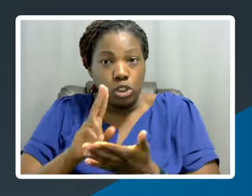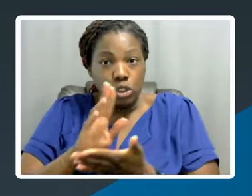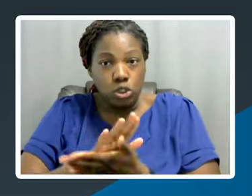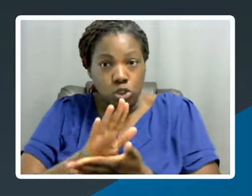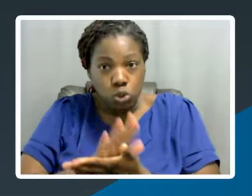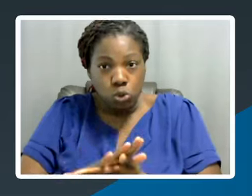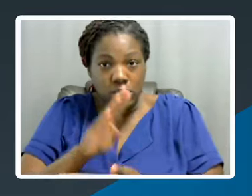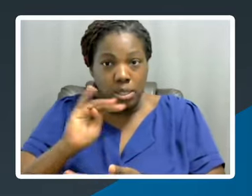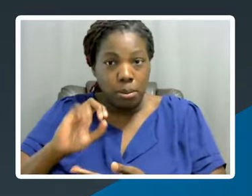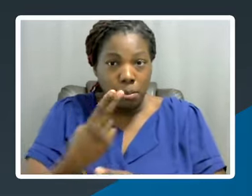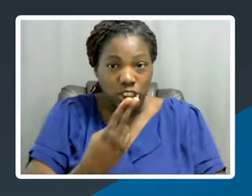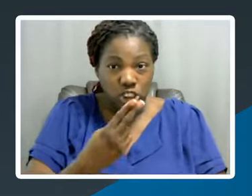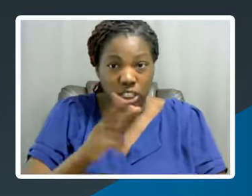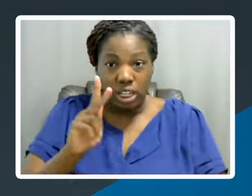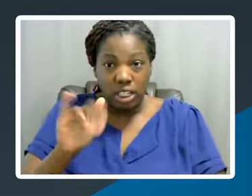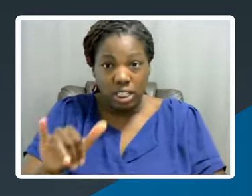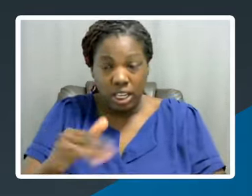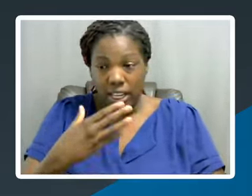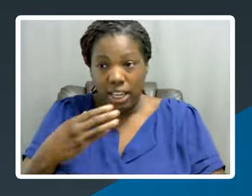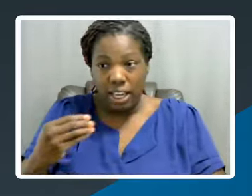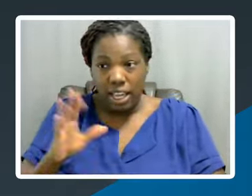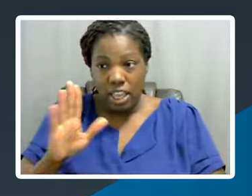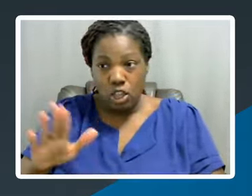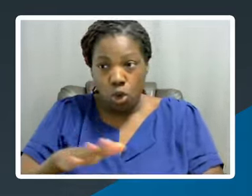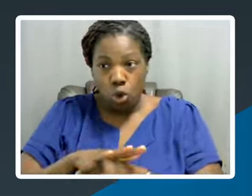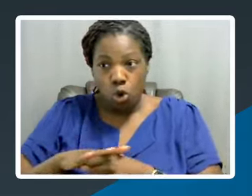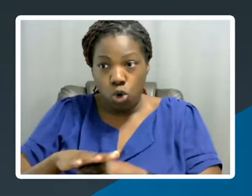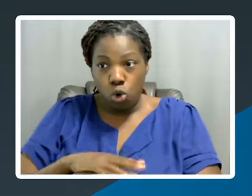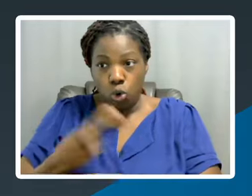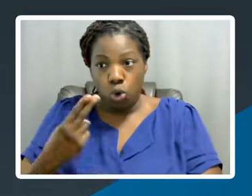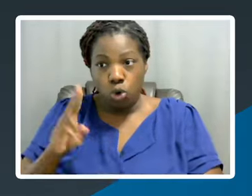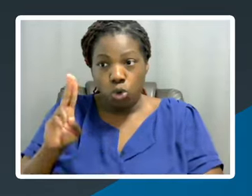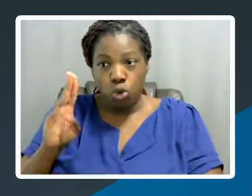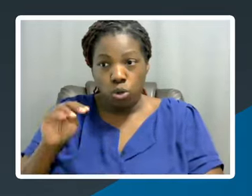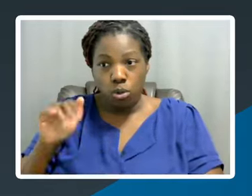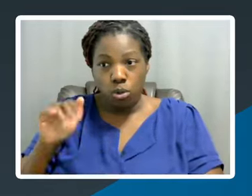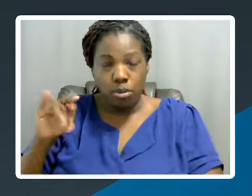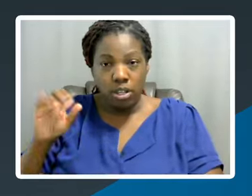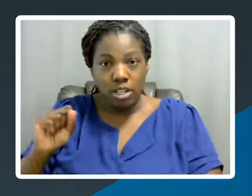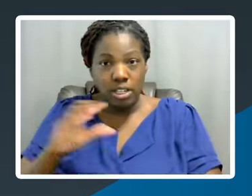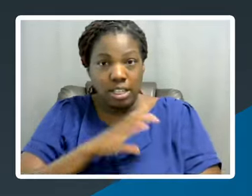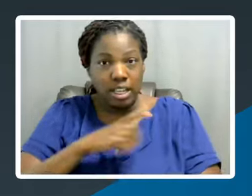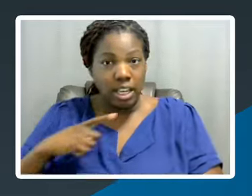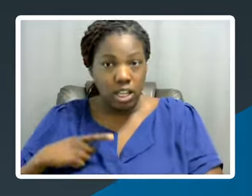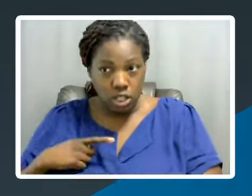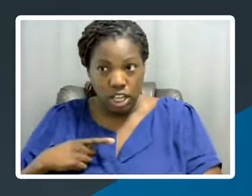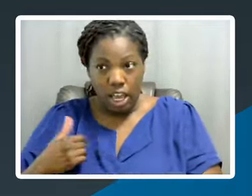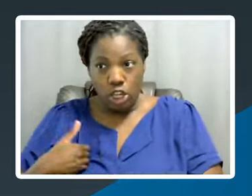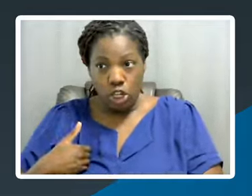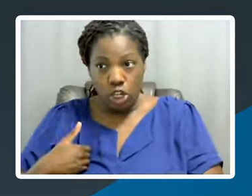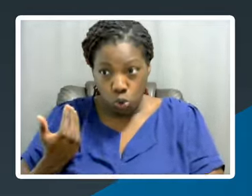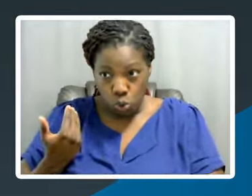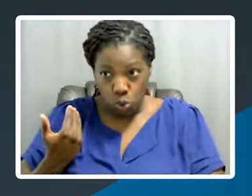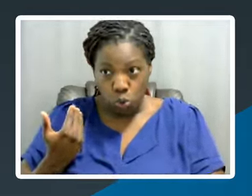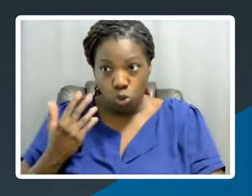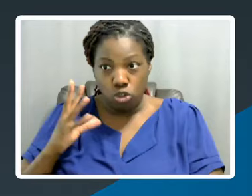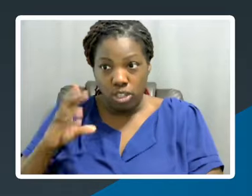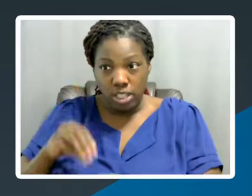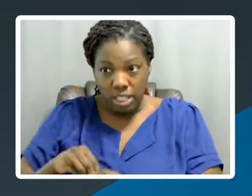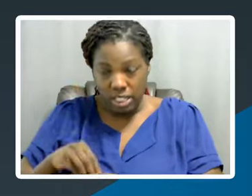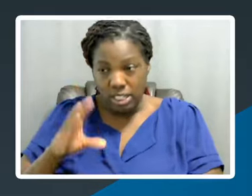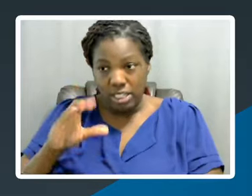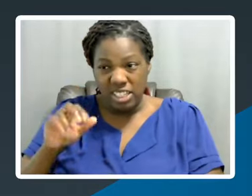and also through their local humanities councils to help to bring youth into civic action in their own